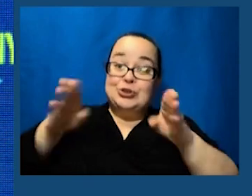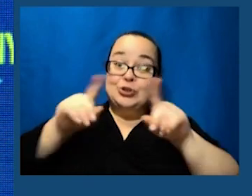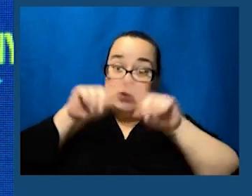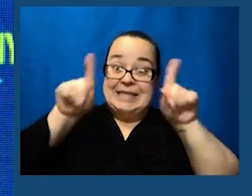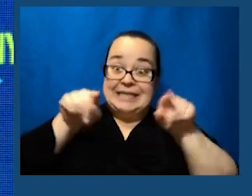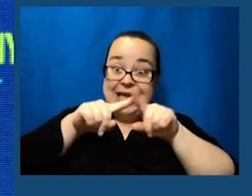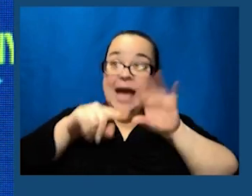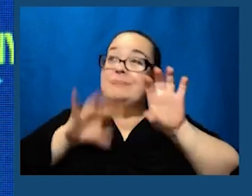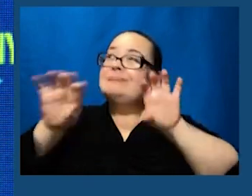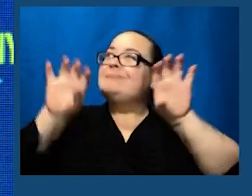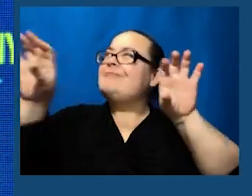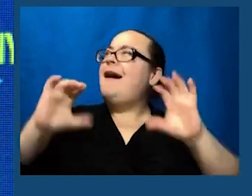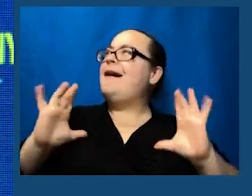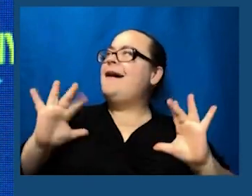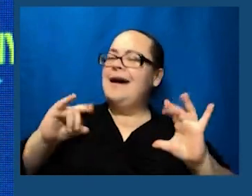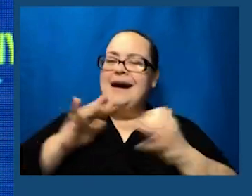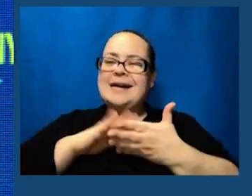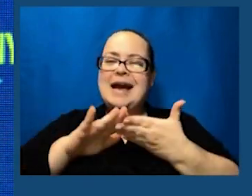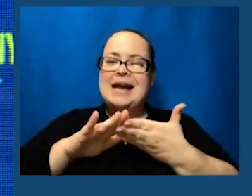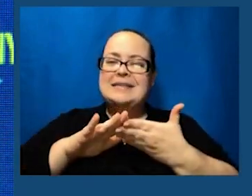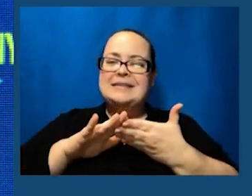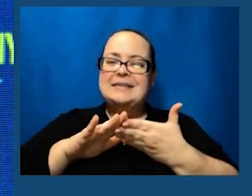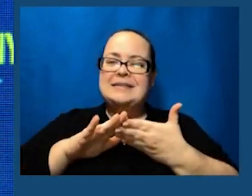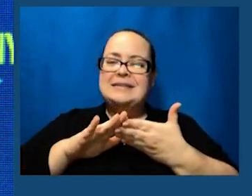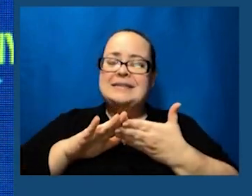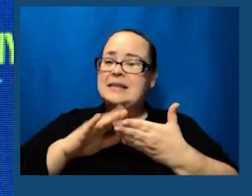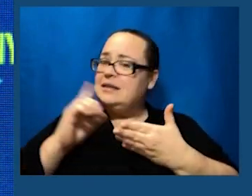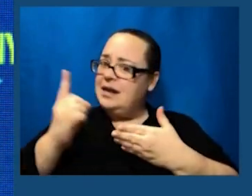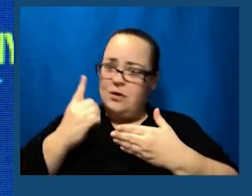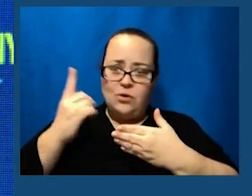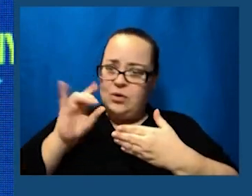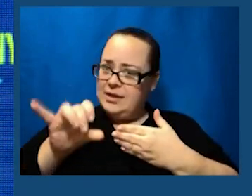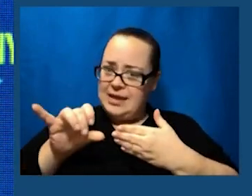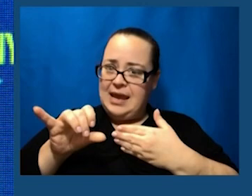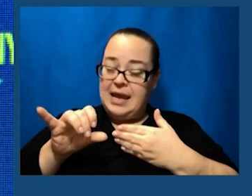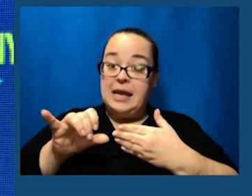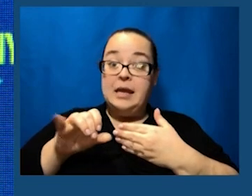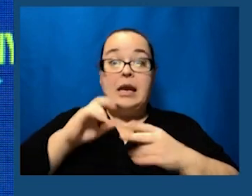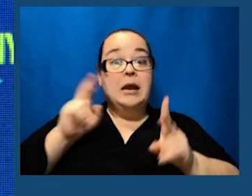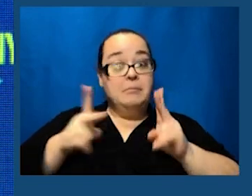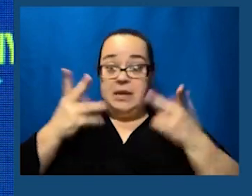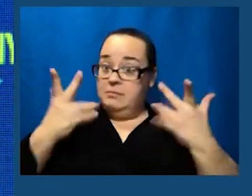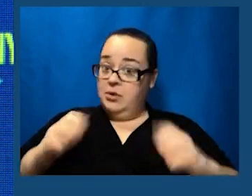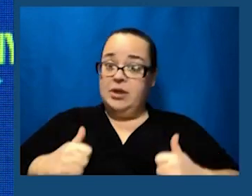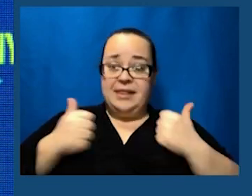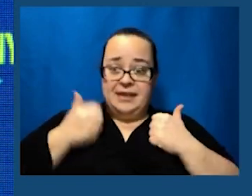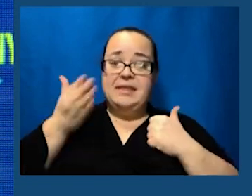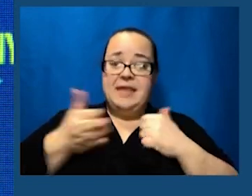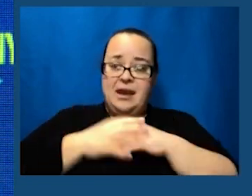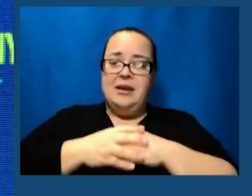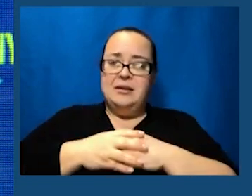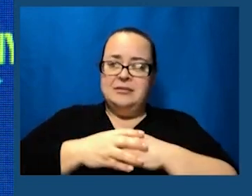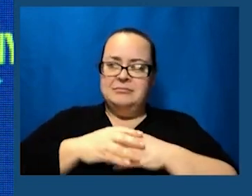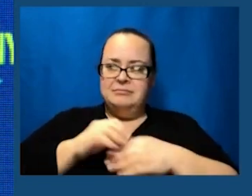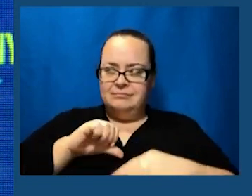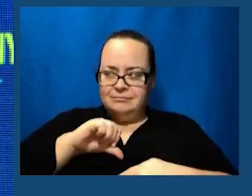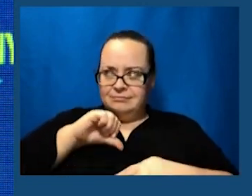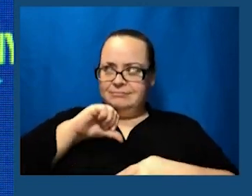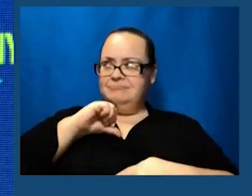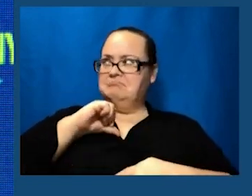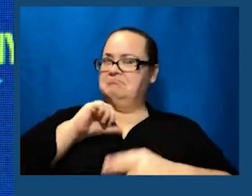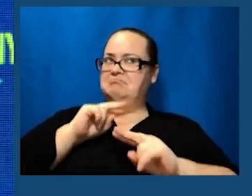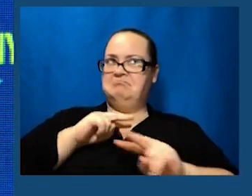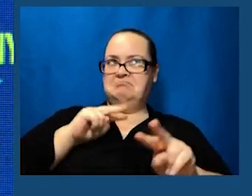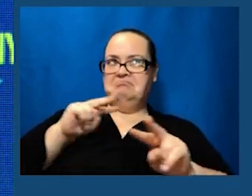people start thinking about their community differently. They have a sense of pride. They walk around with this kind of this little bit of attitude.